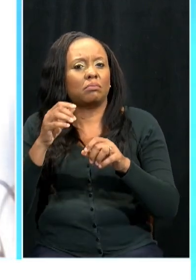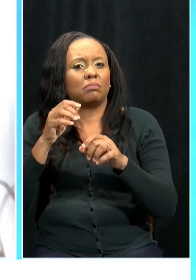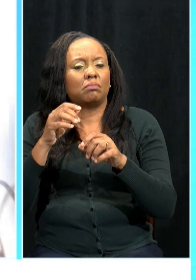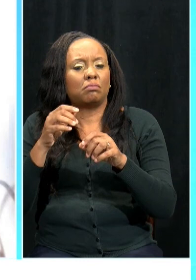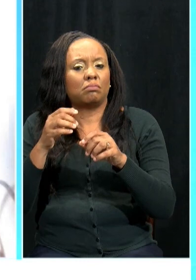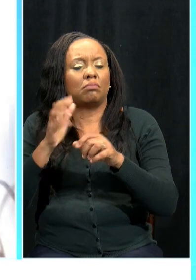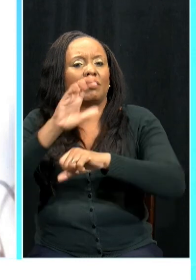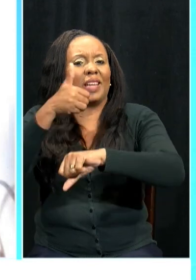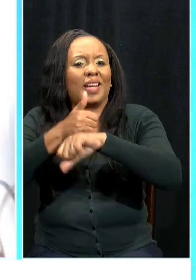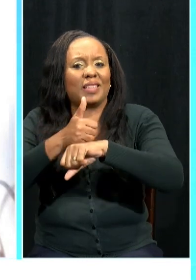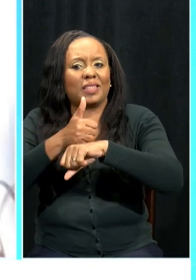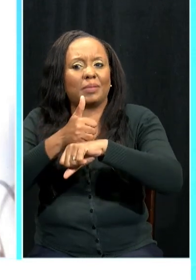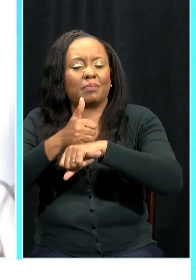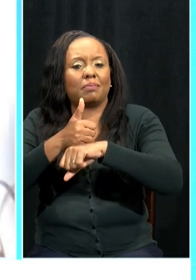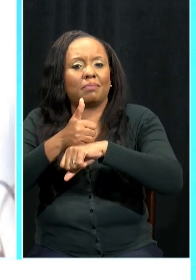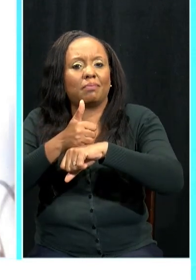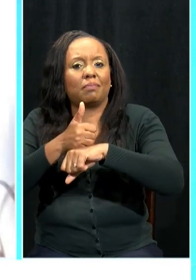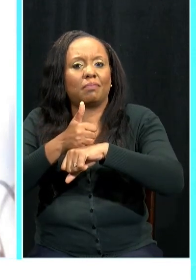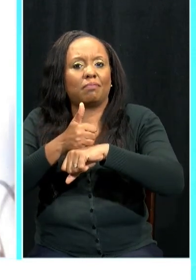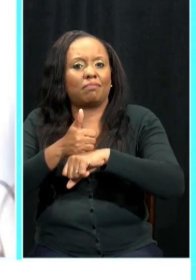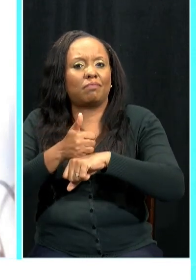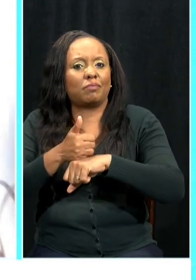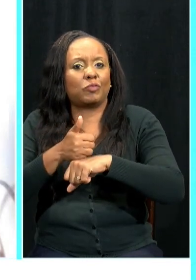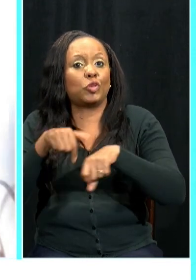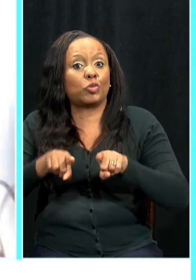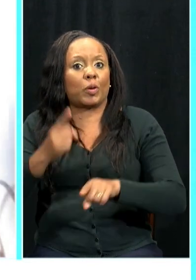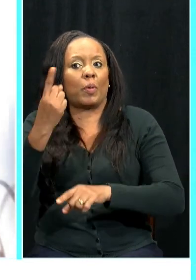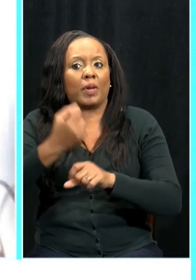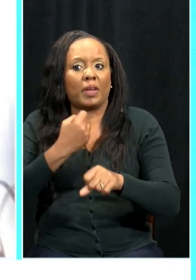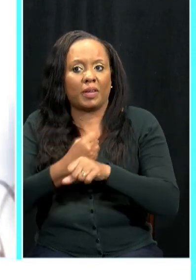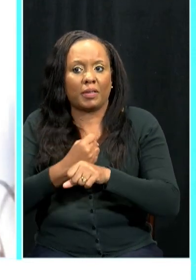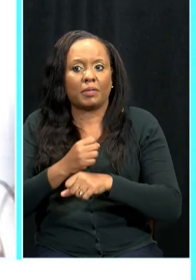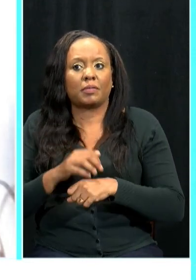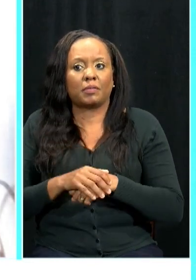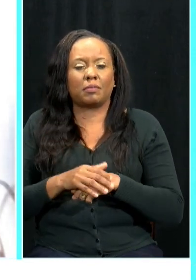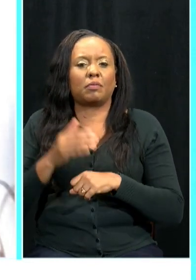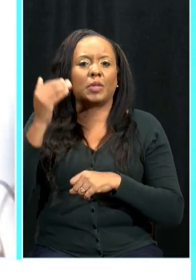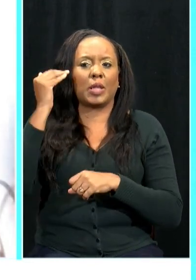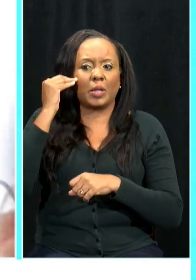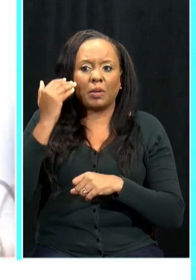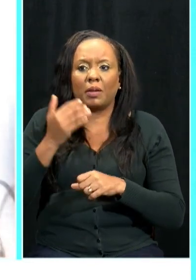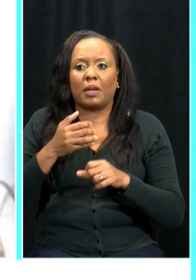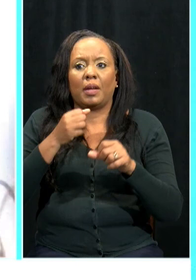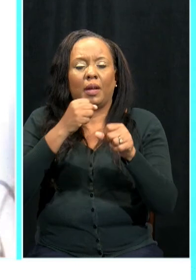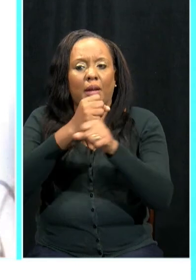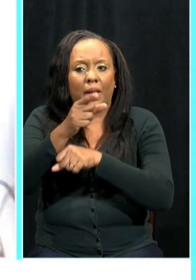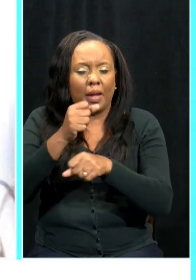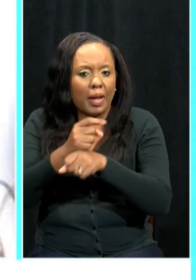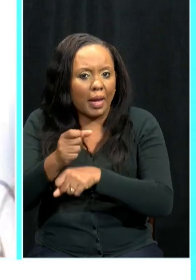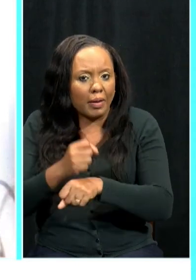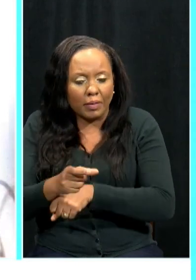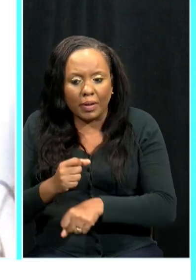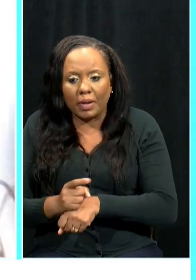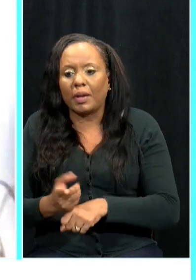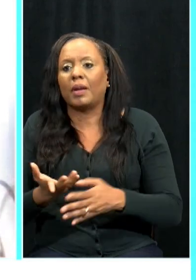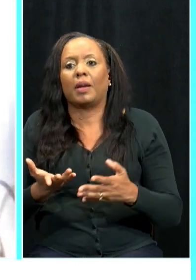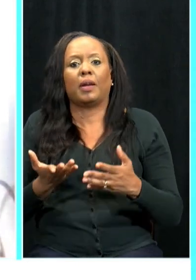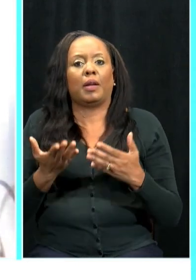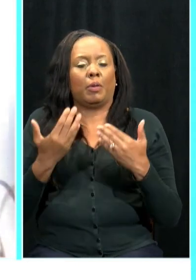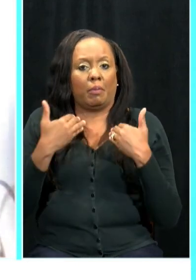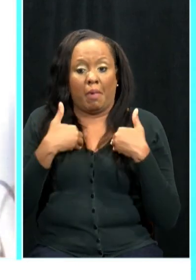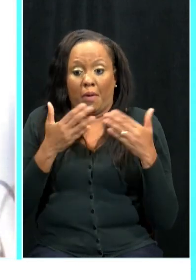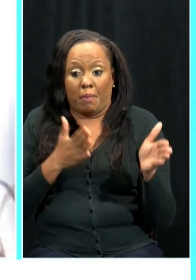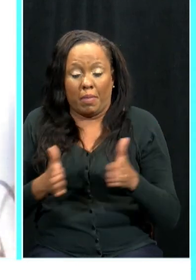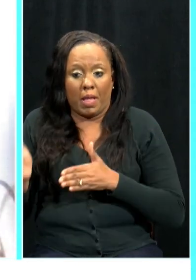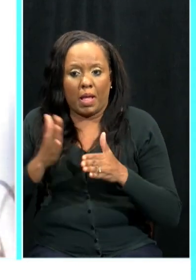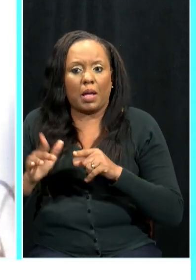Every year after Christmas or years, we have a COVID spike, and we are going to call elections right when the persons who